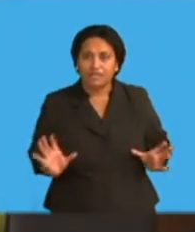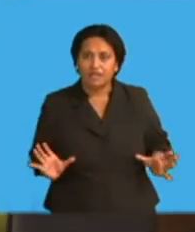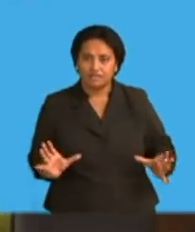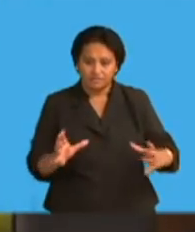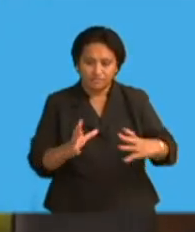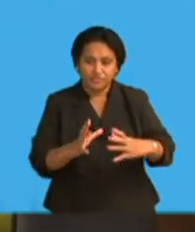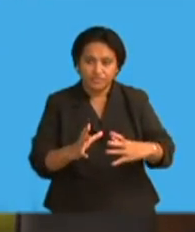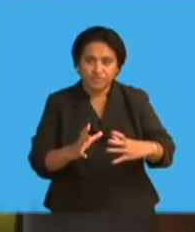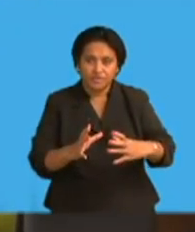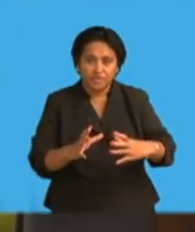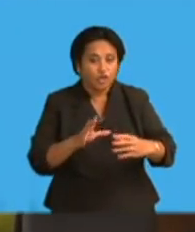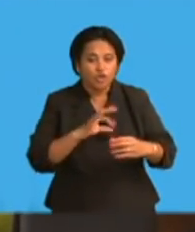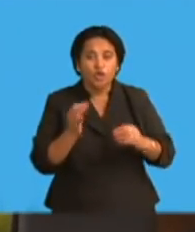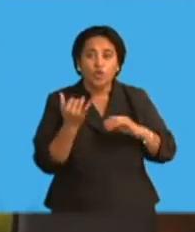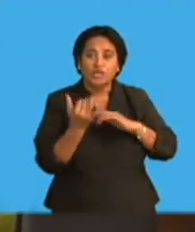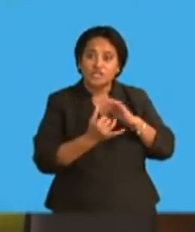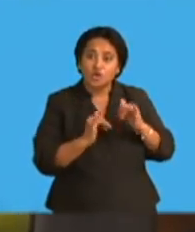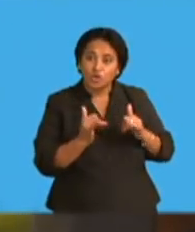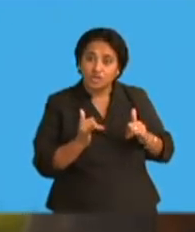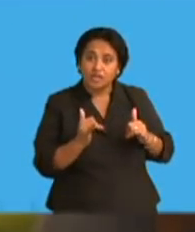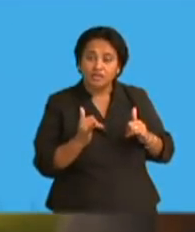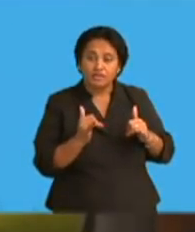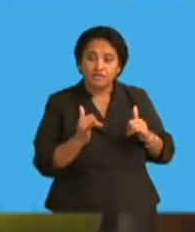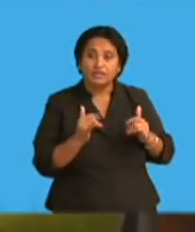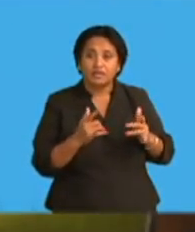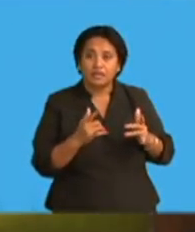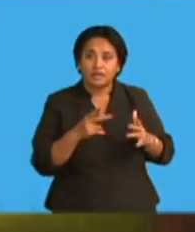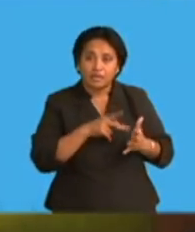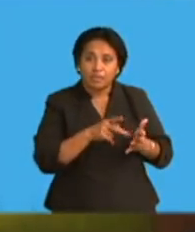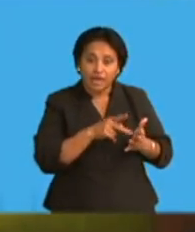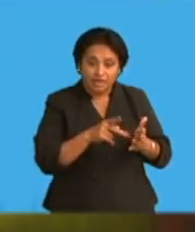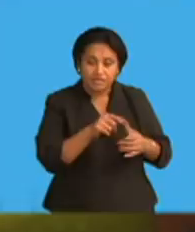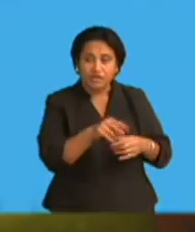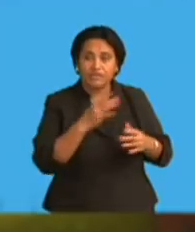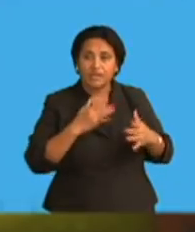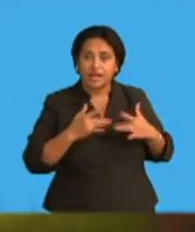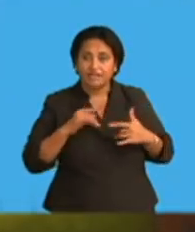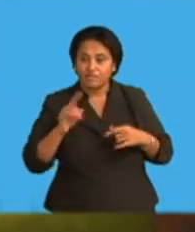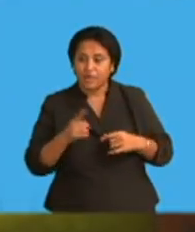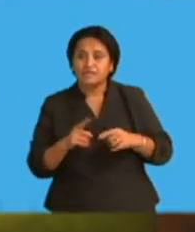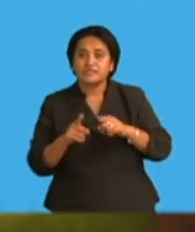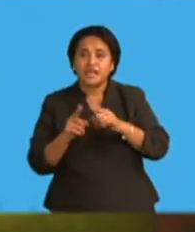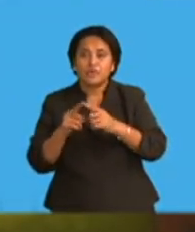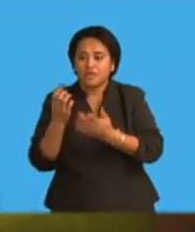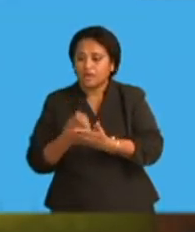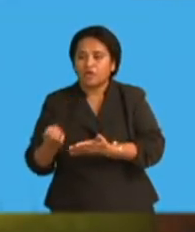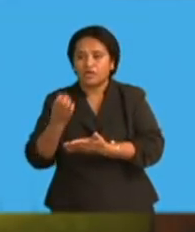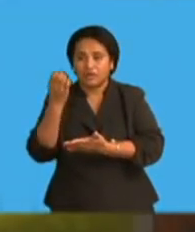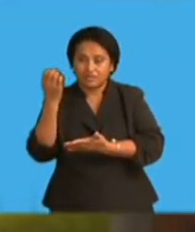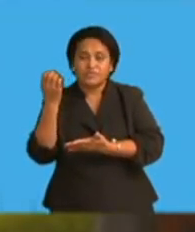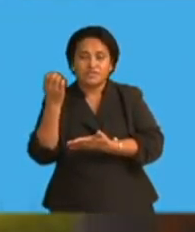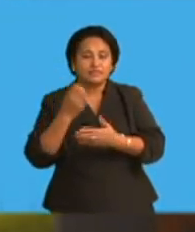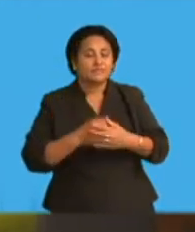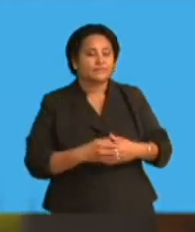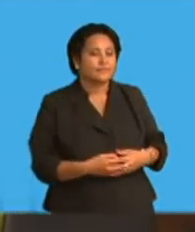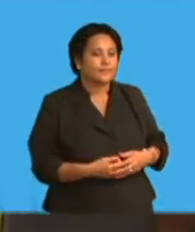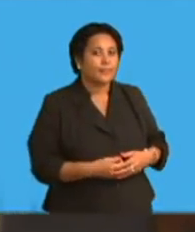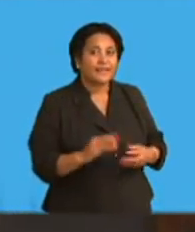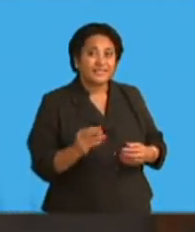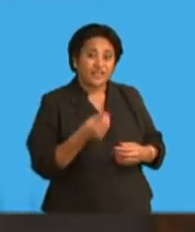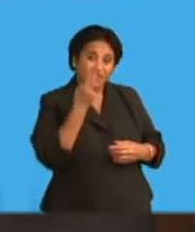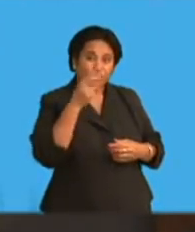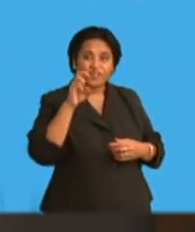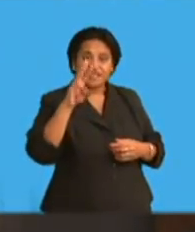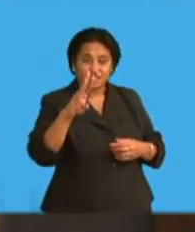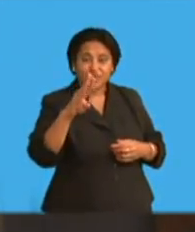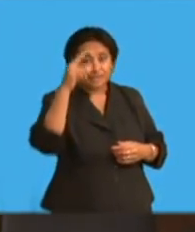fabric, but also the economic fabric. The 1997 Constitution they talk about, homogenization led to this. Out of the 23 Itauke seats